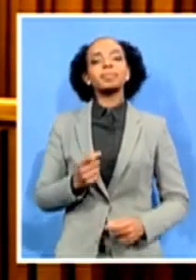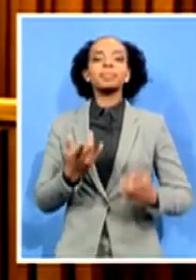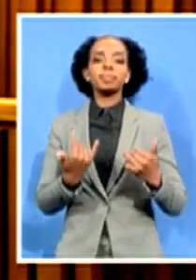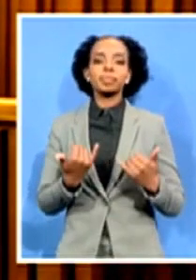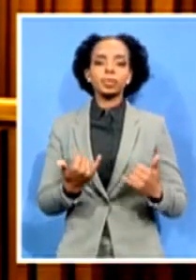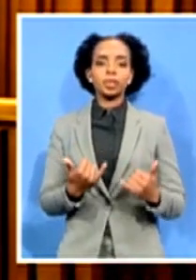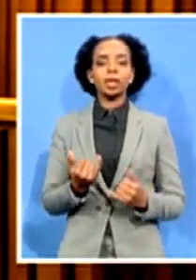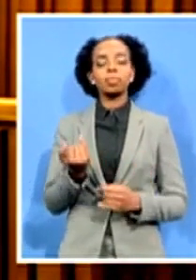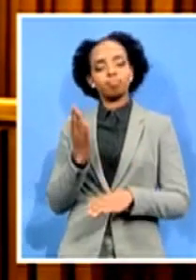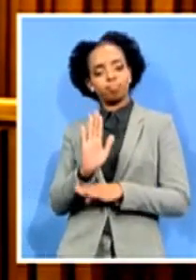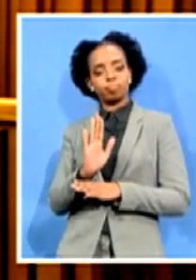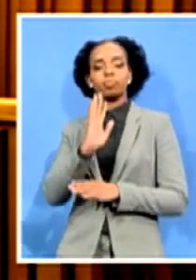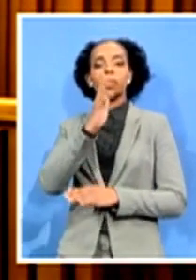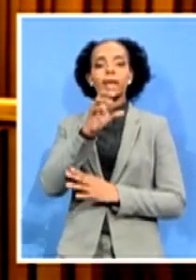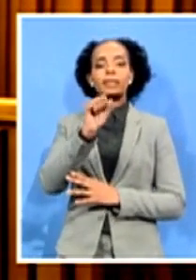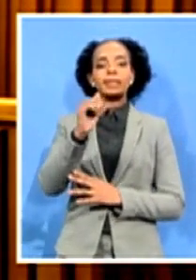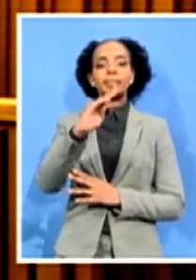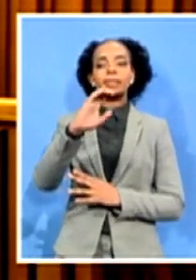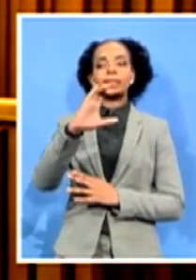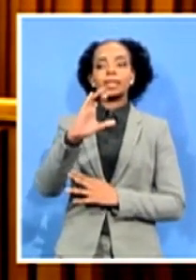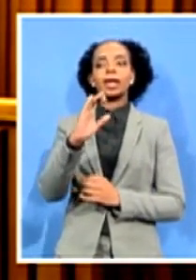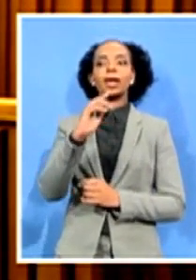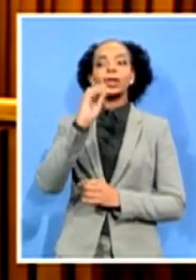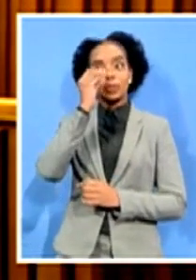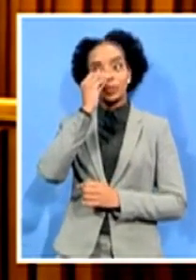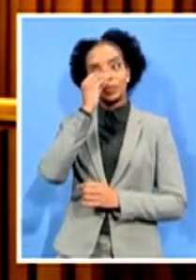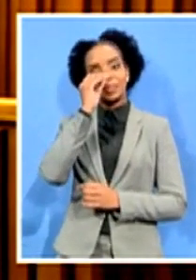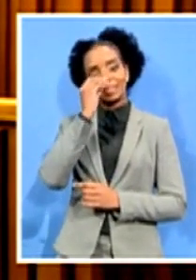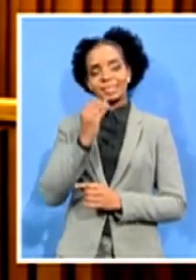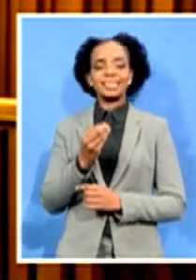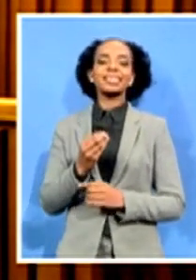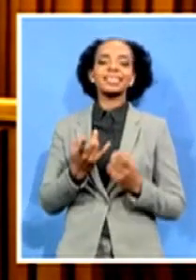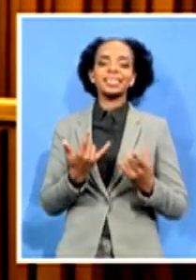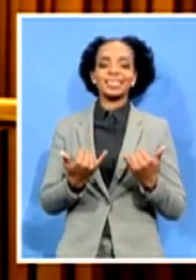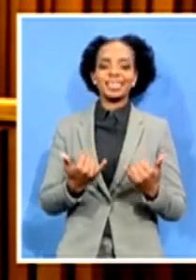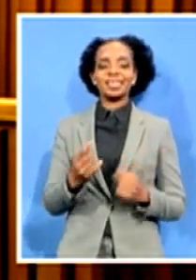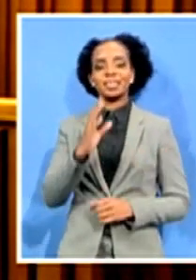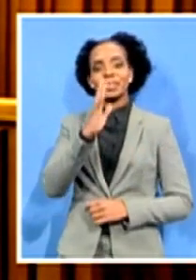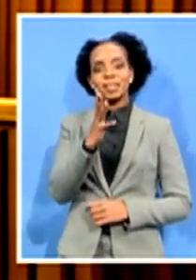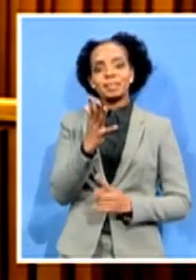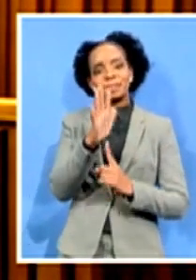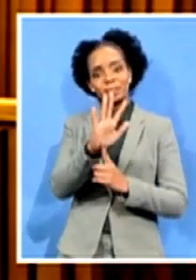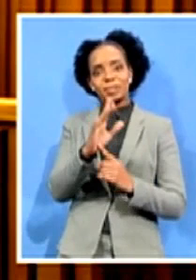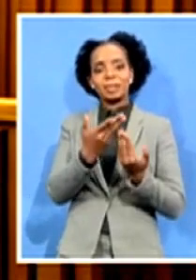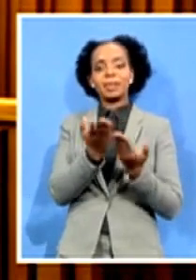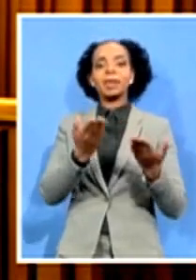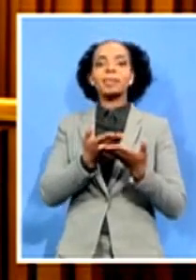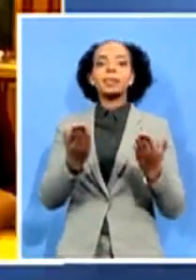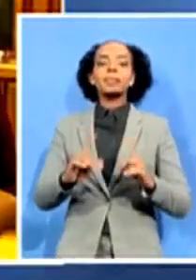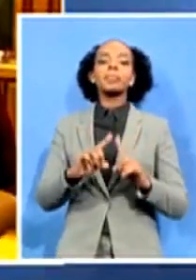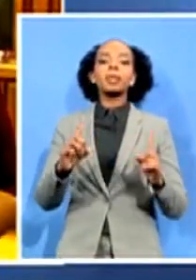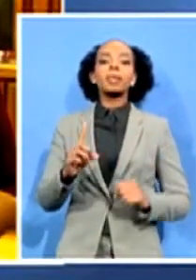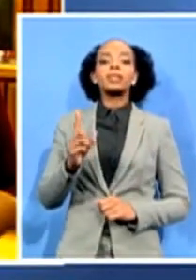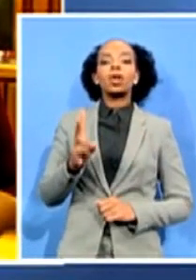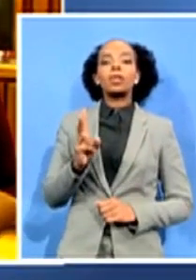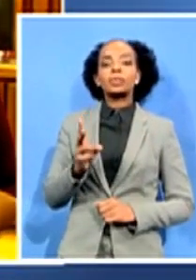also like to follow us on our social media pages. They can certainly do so, and on our YouTube channel as well. Absolutely.